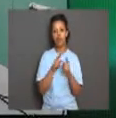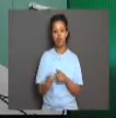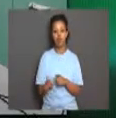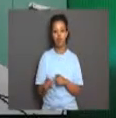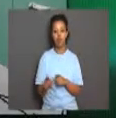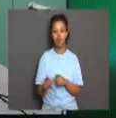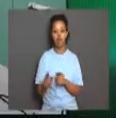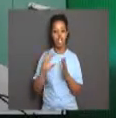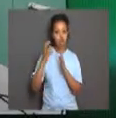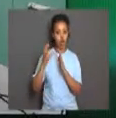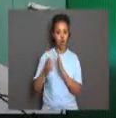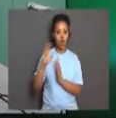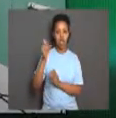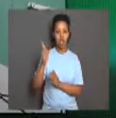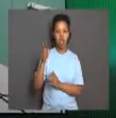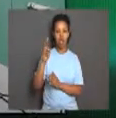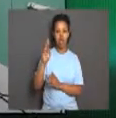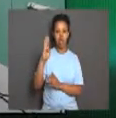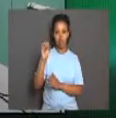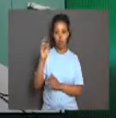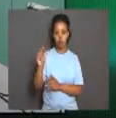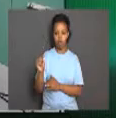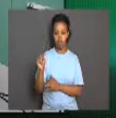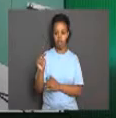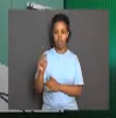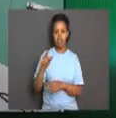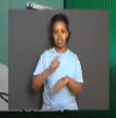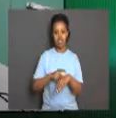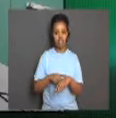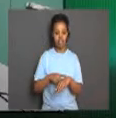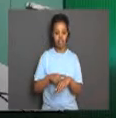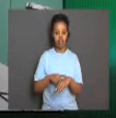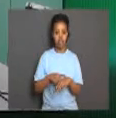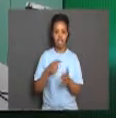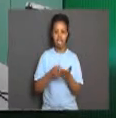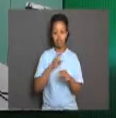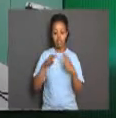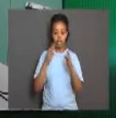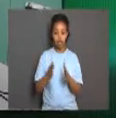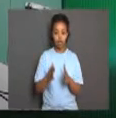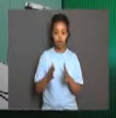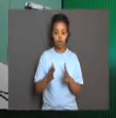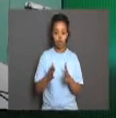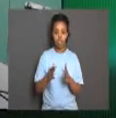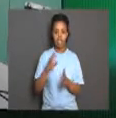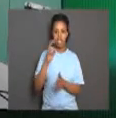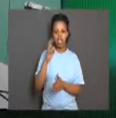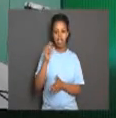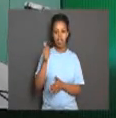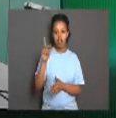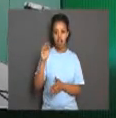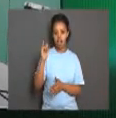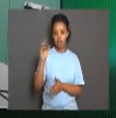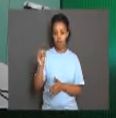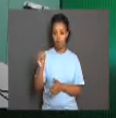this is in radiocarbon dating, where scientists study the decay of